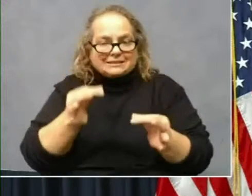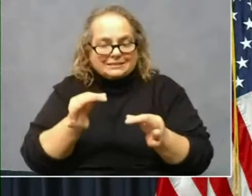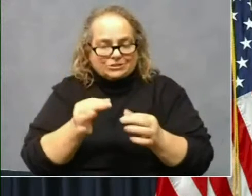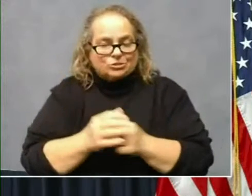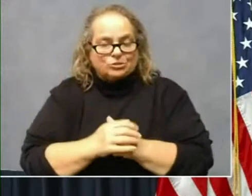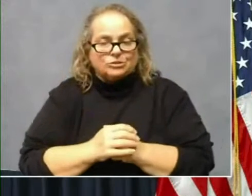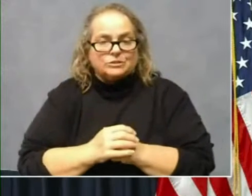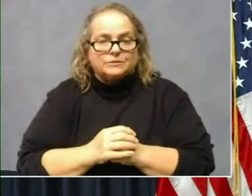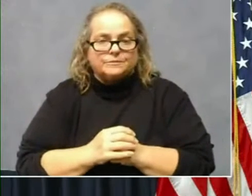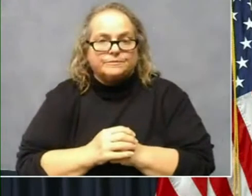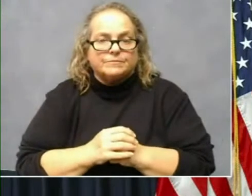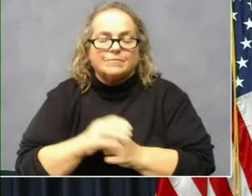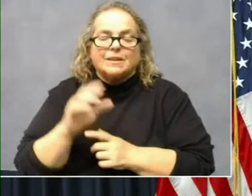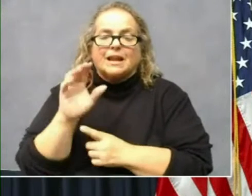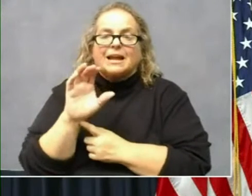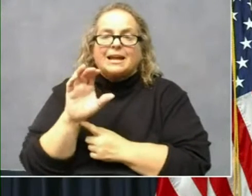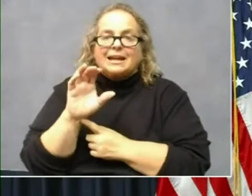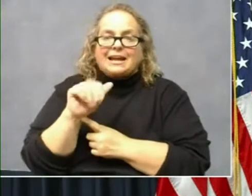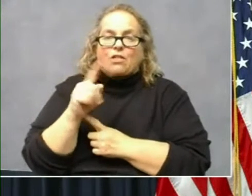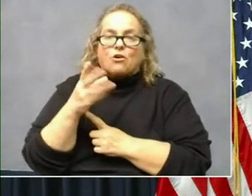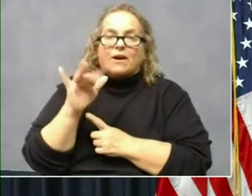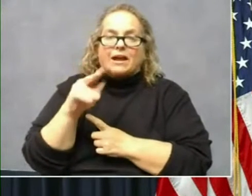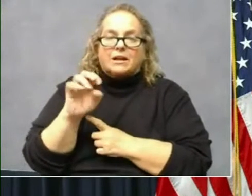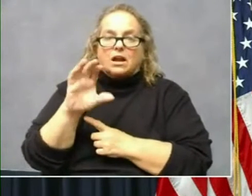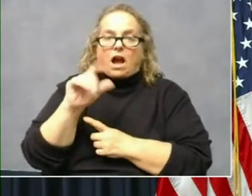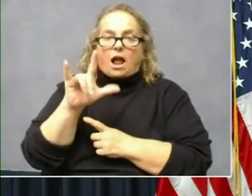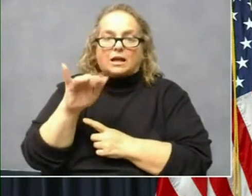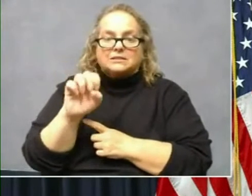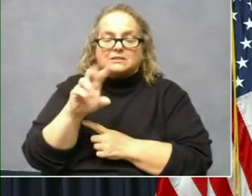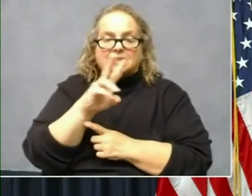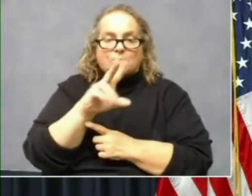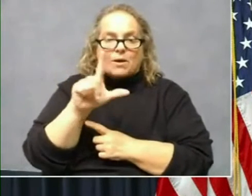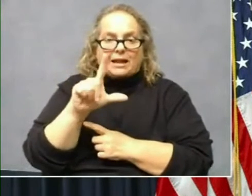Catherine Collins from WLEX.